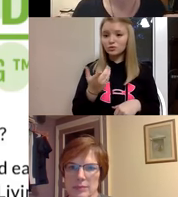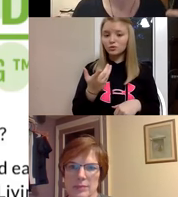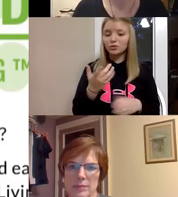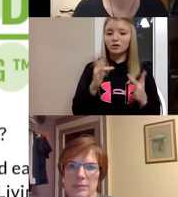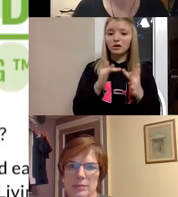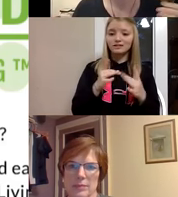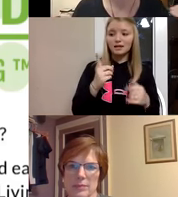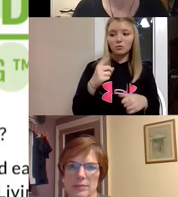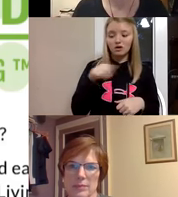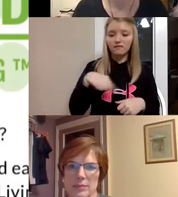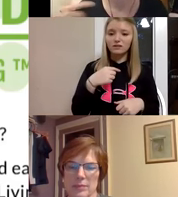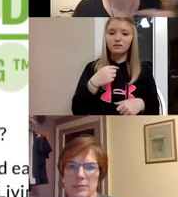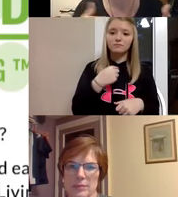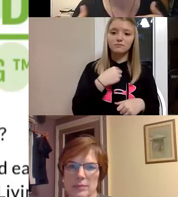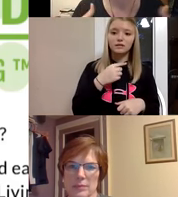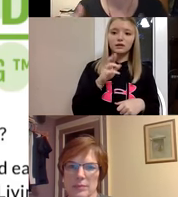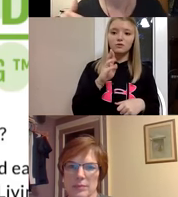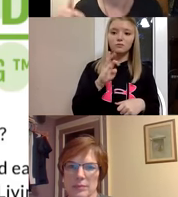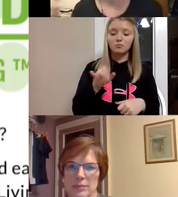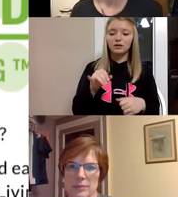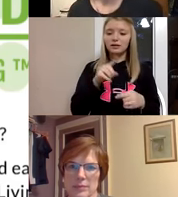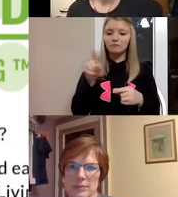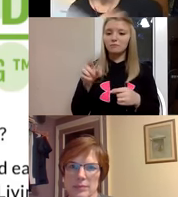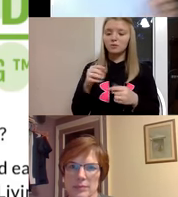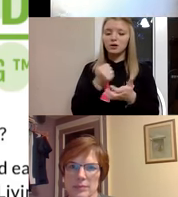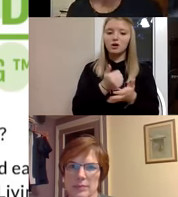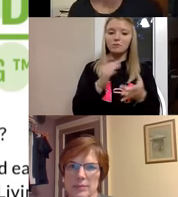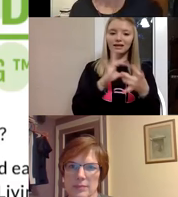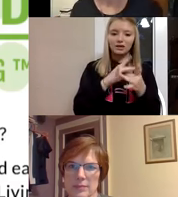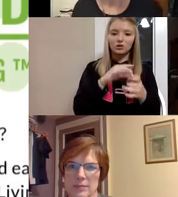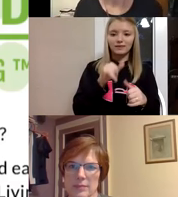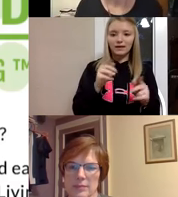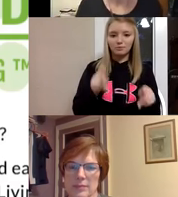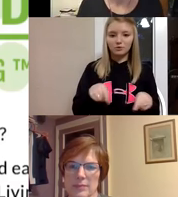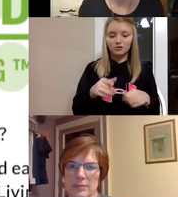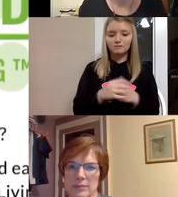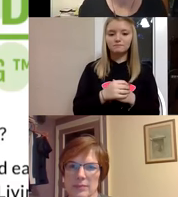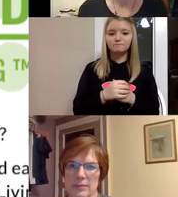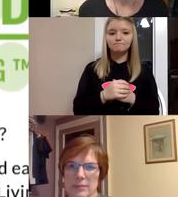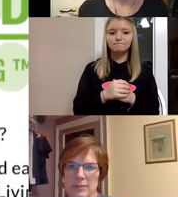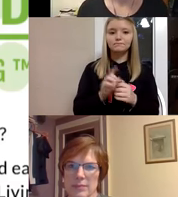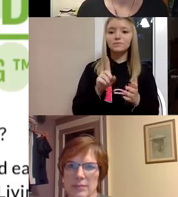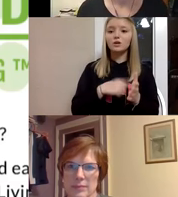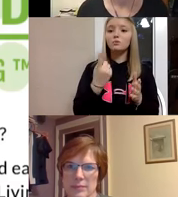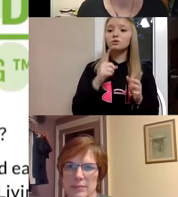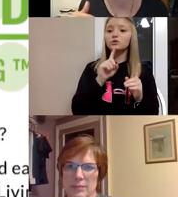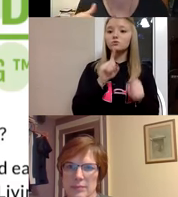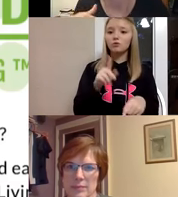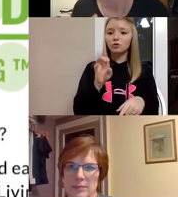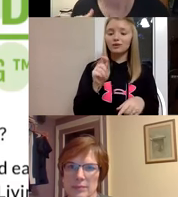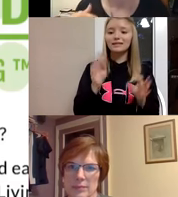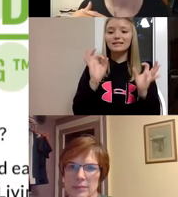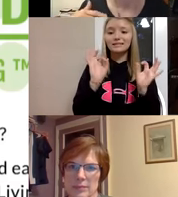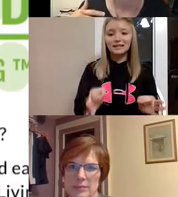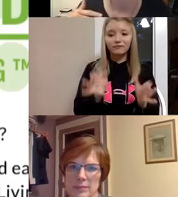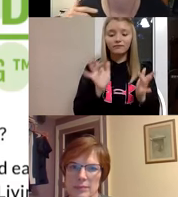one of us, me or Brittaney or Corky, and we'll help connect you with that person. So once you order your kit, definitely reach out to one of